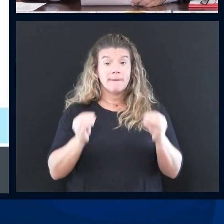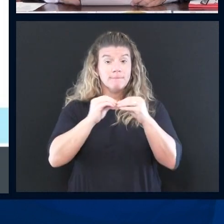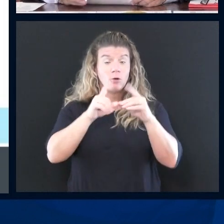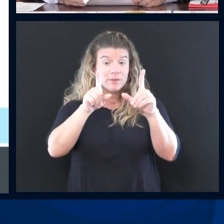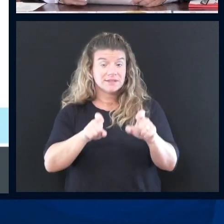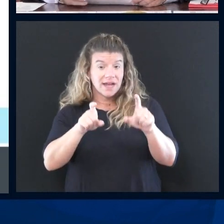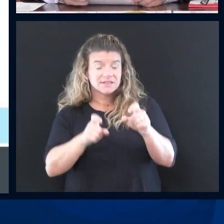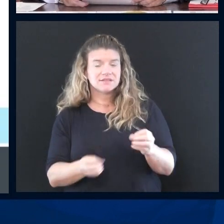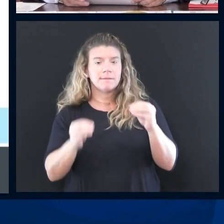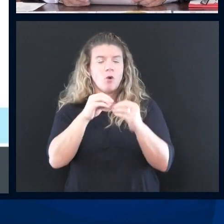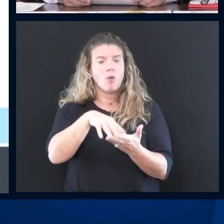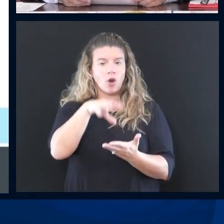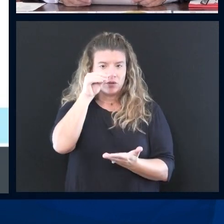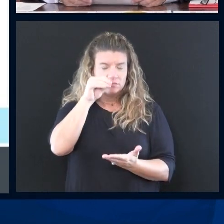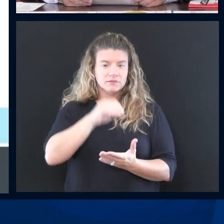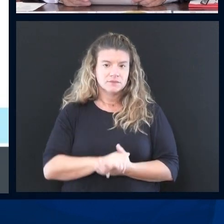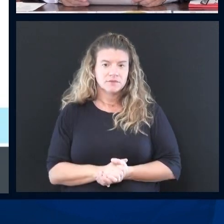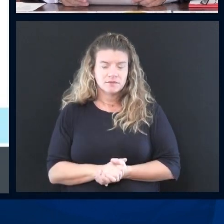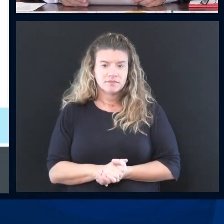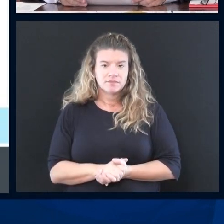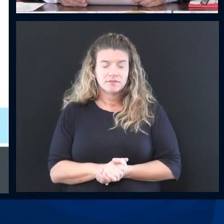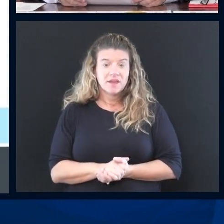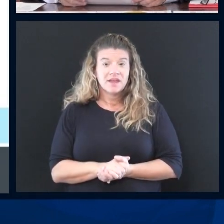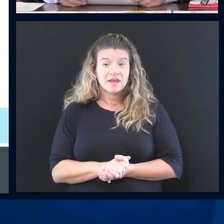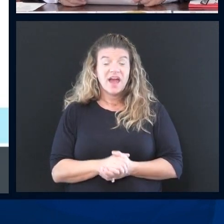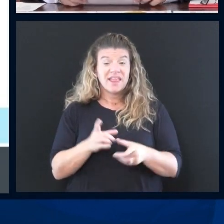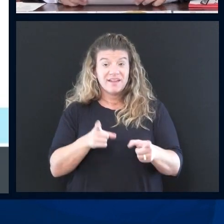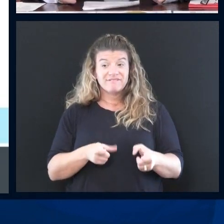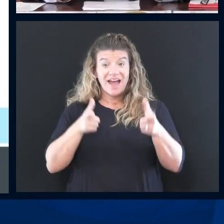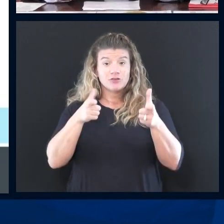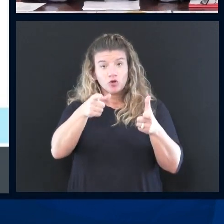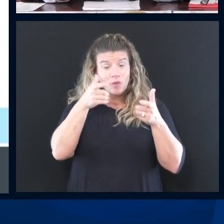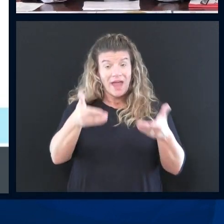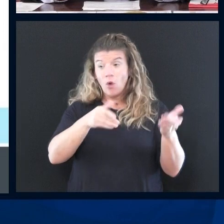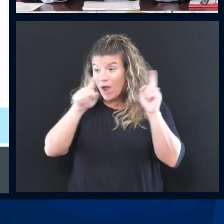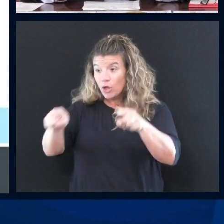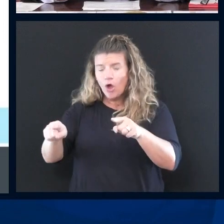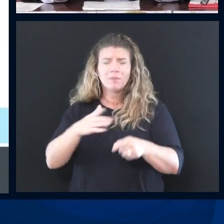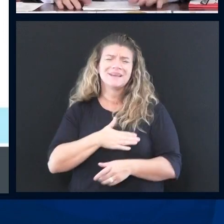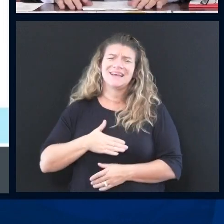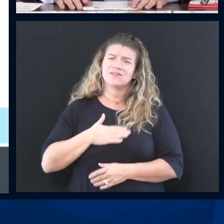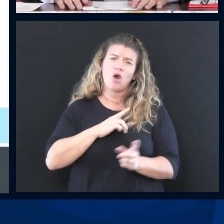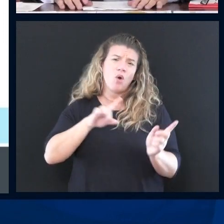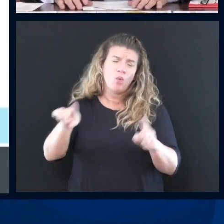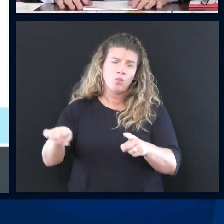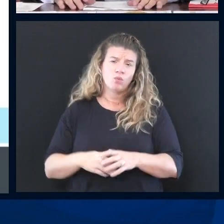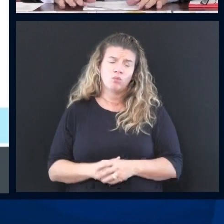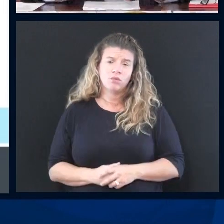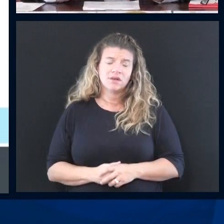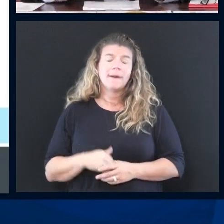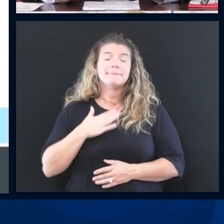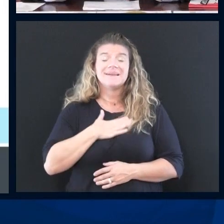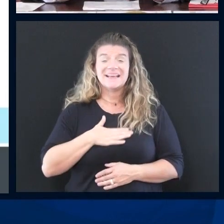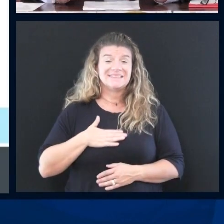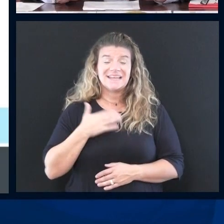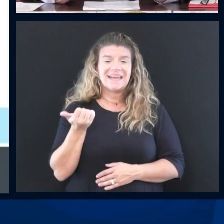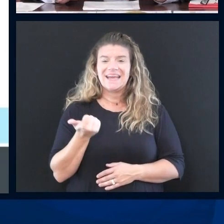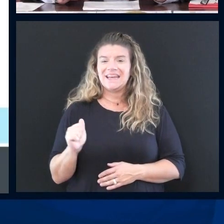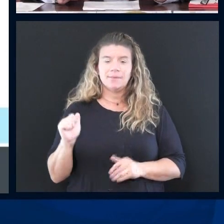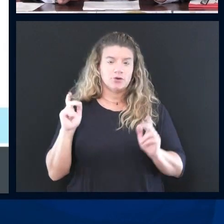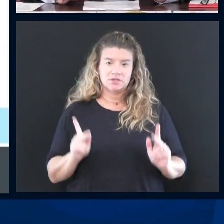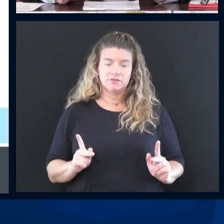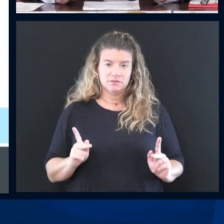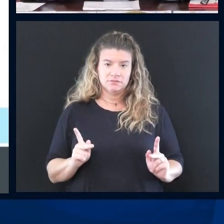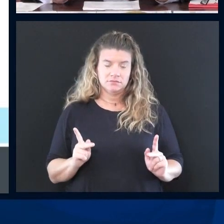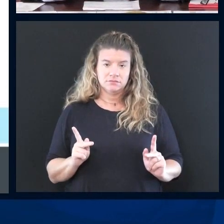and the faster that you're able to get tested. Please, here's the bottom line. Please, anybody and